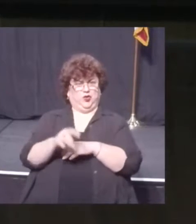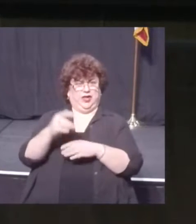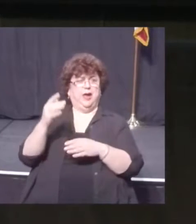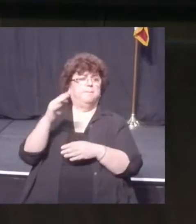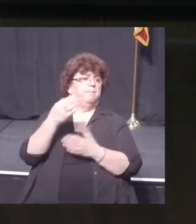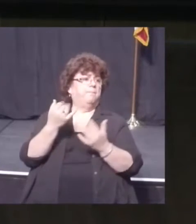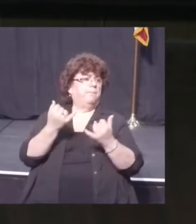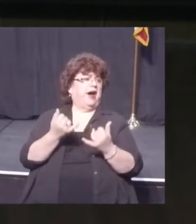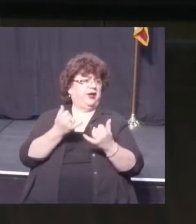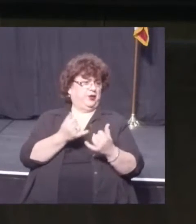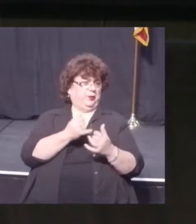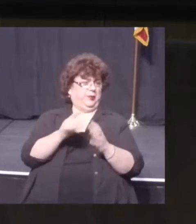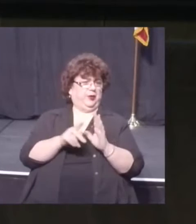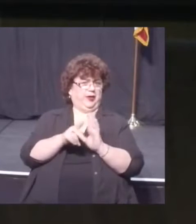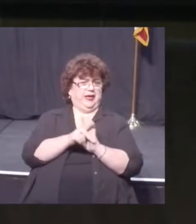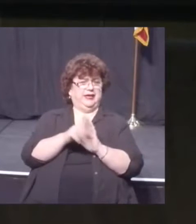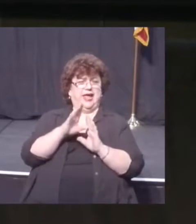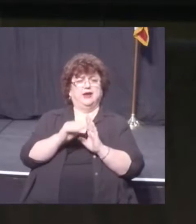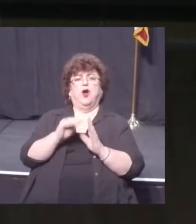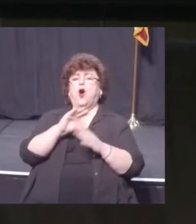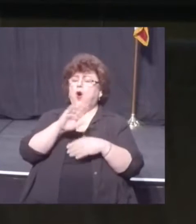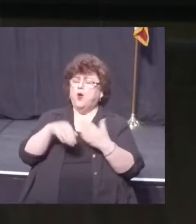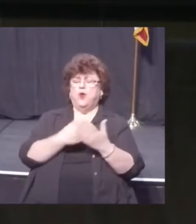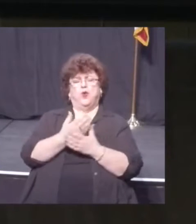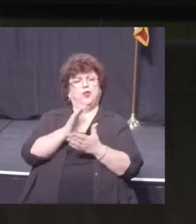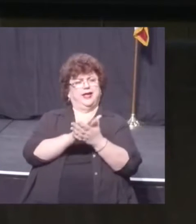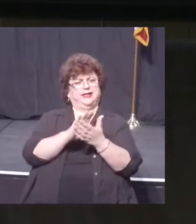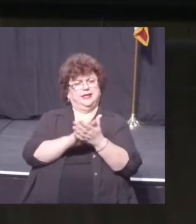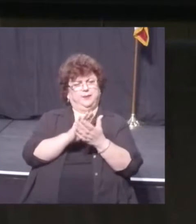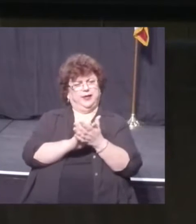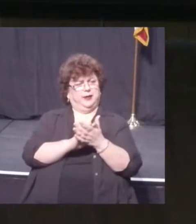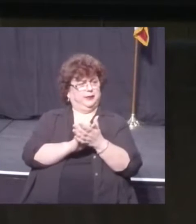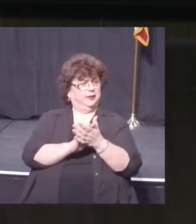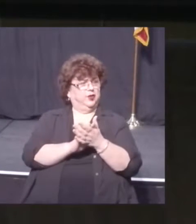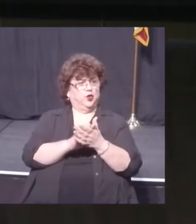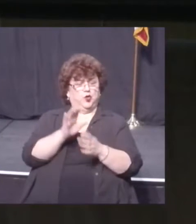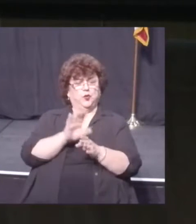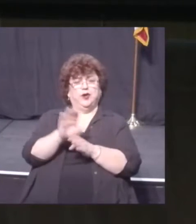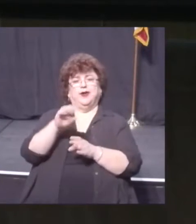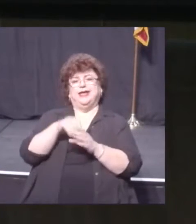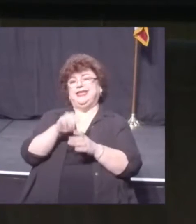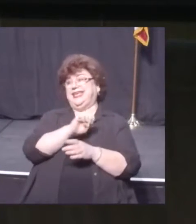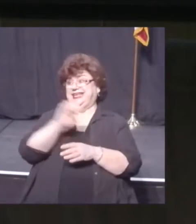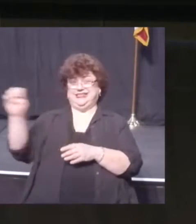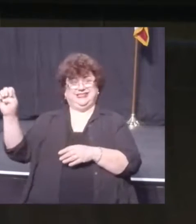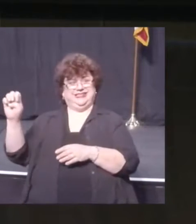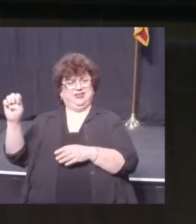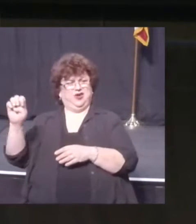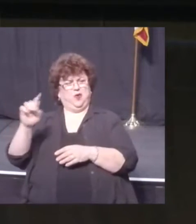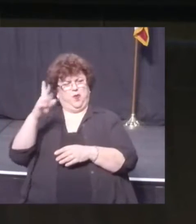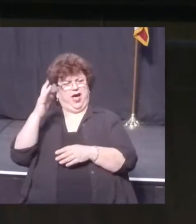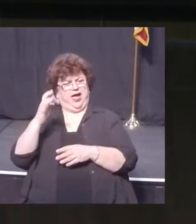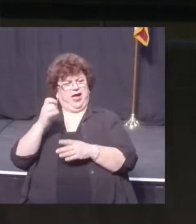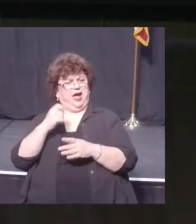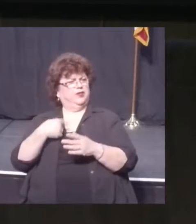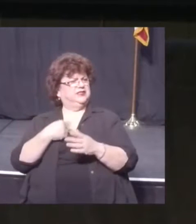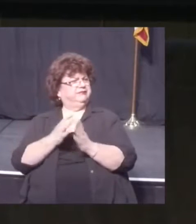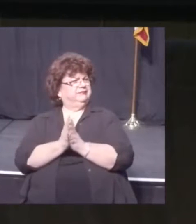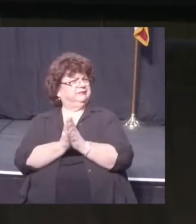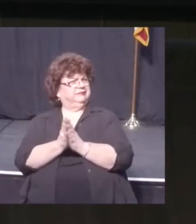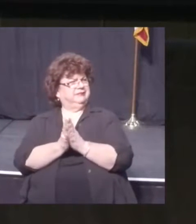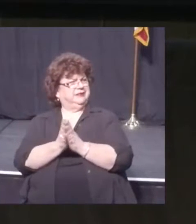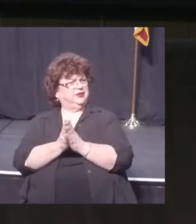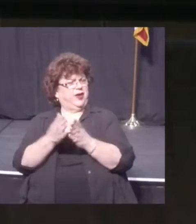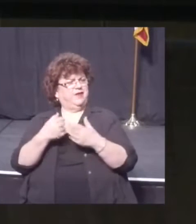and who had spent her entire academic career in the Eastern time zone, was intrigued by the opportunity to lead a